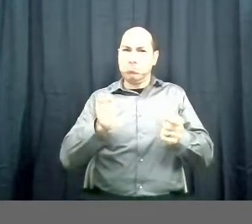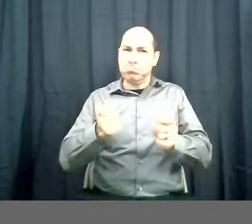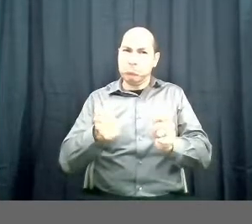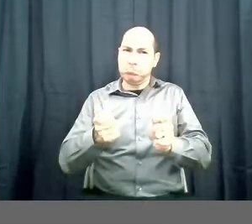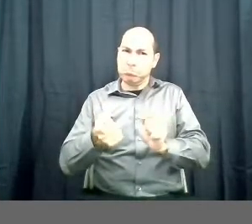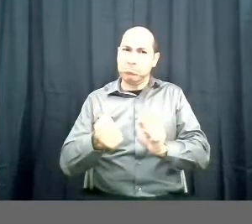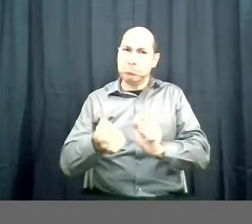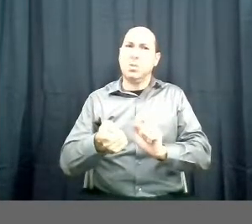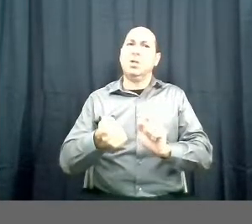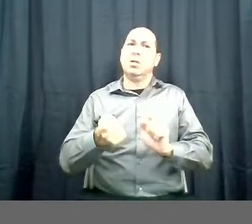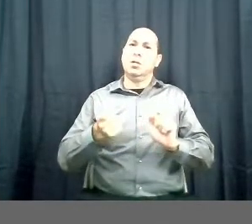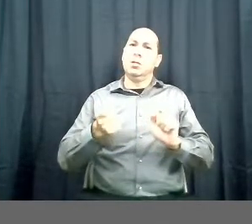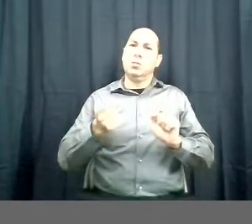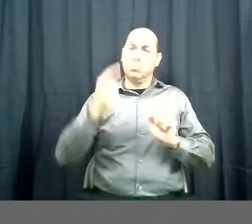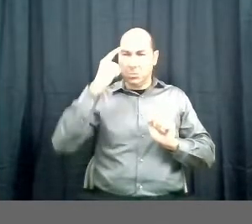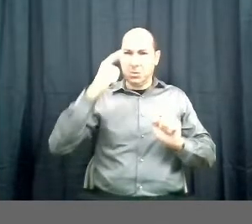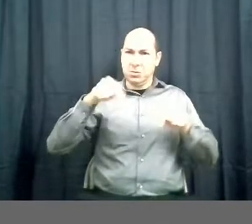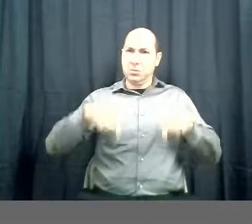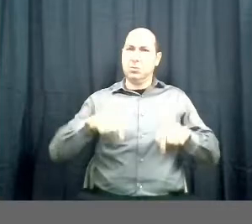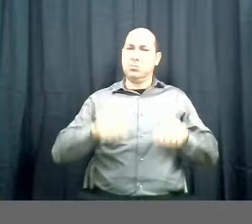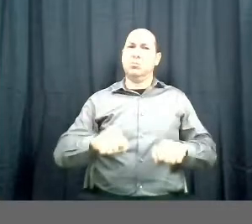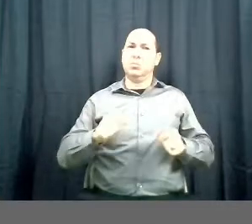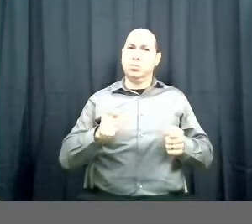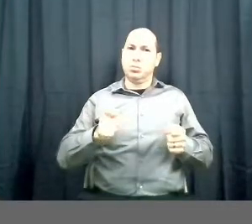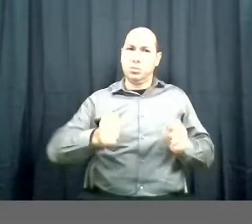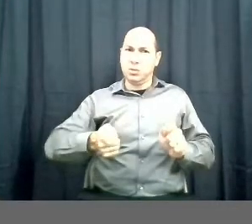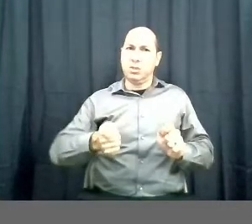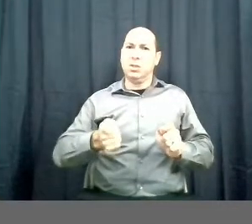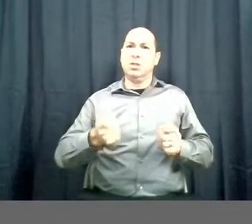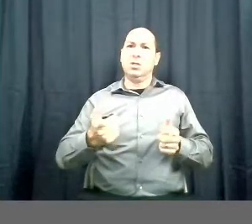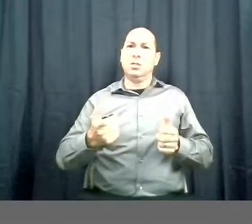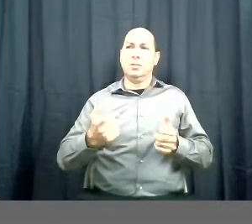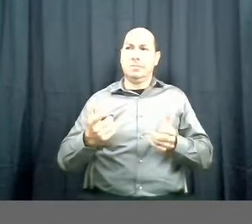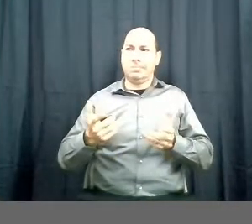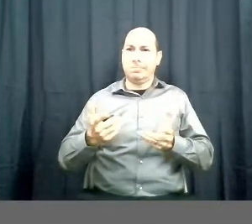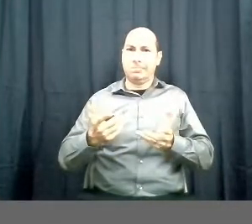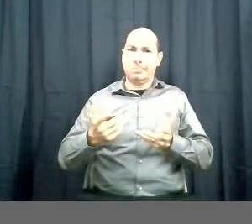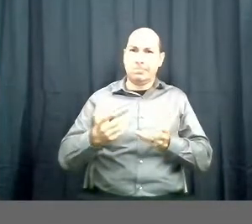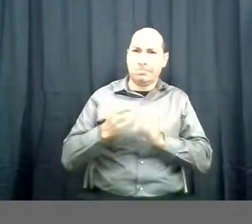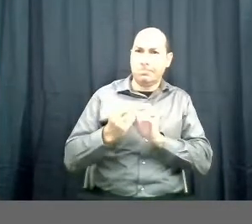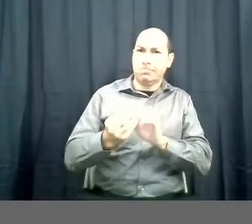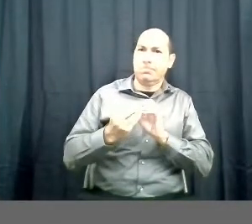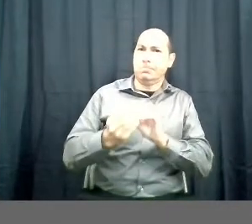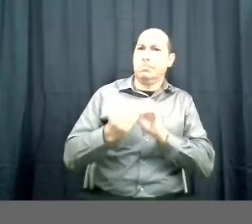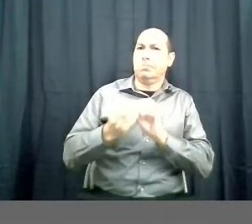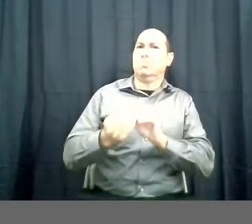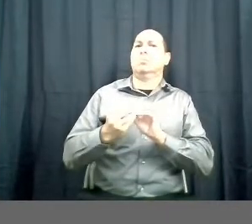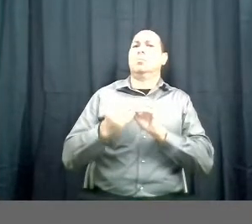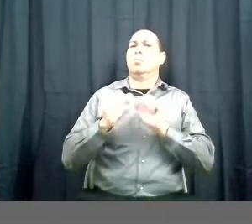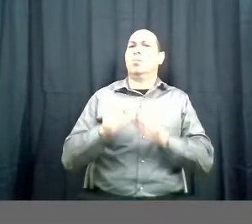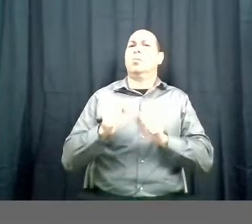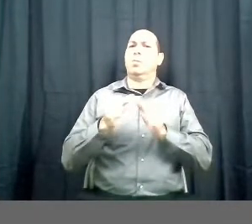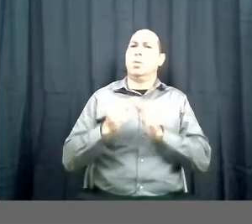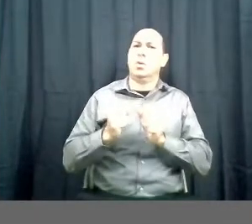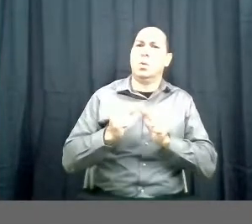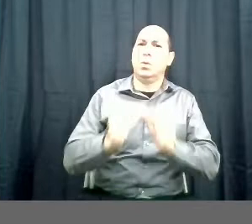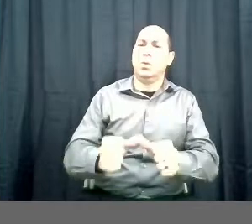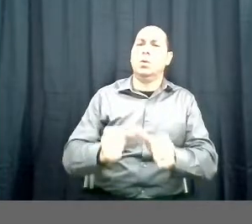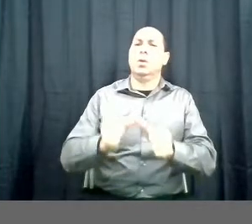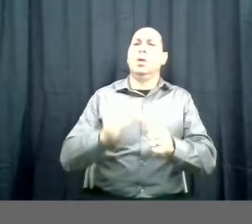that negotiation must precede any filing, then I'm for moving forward